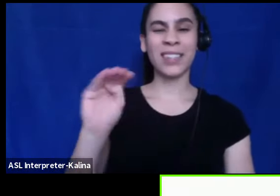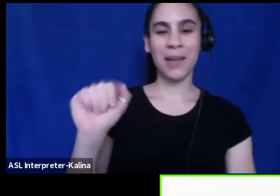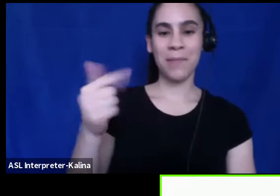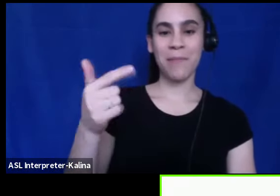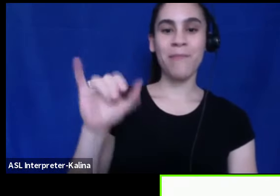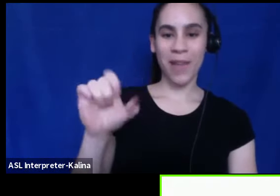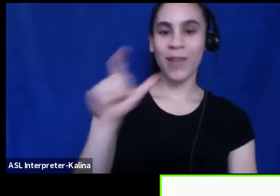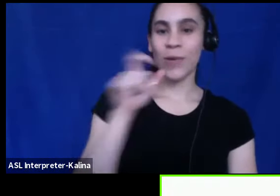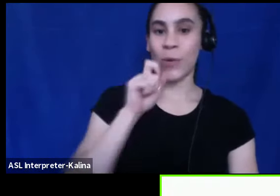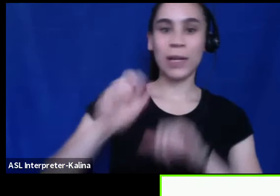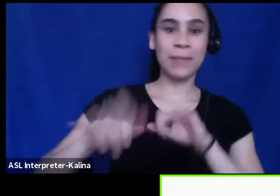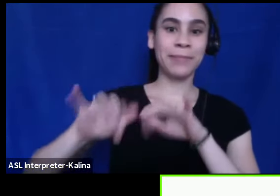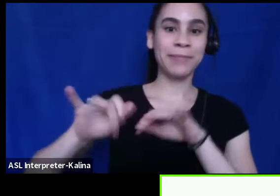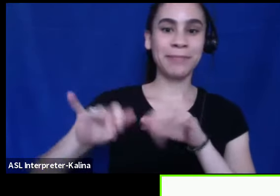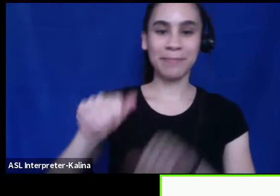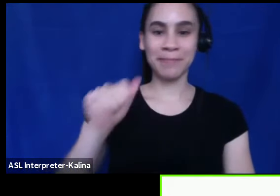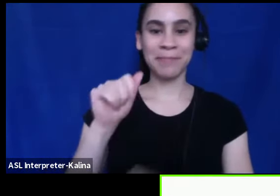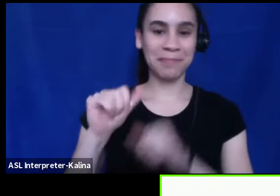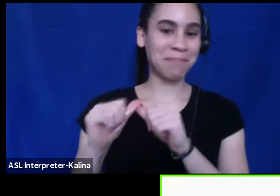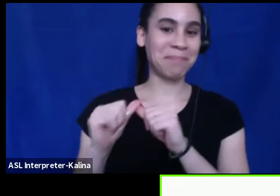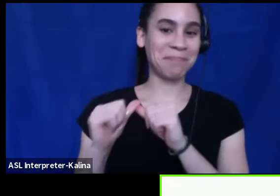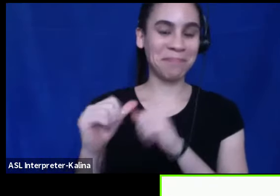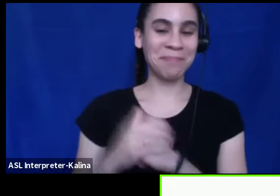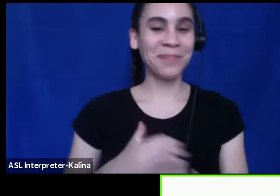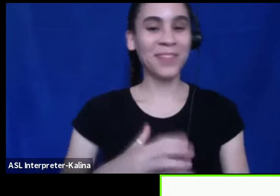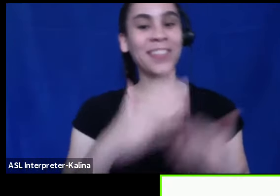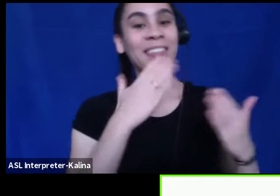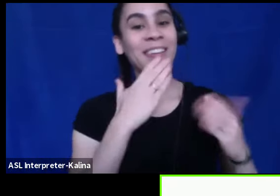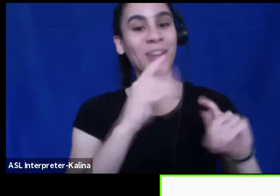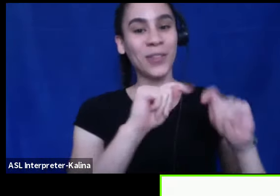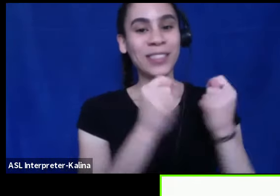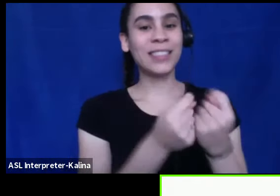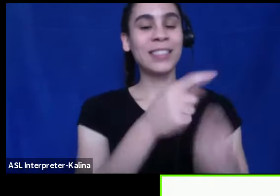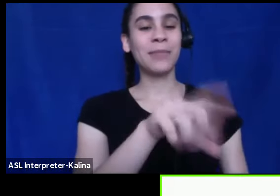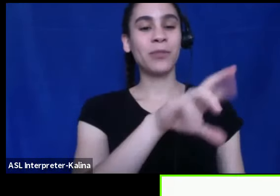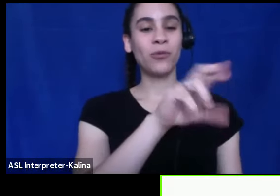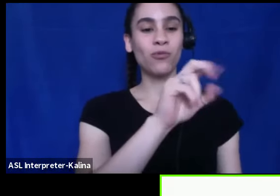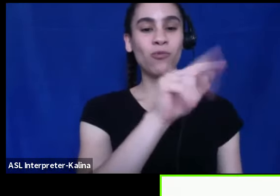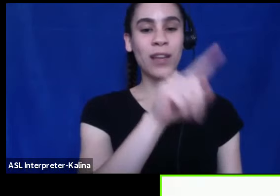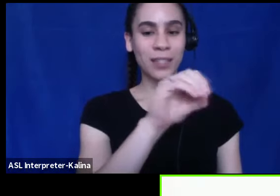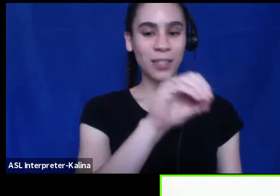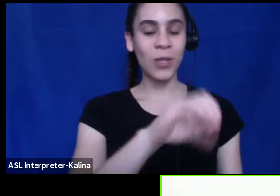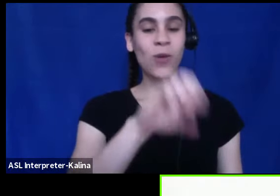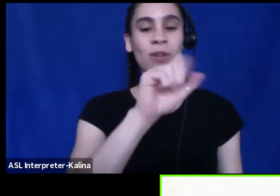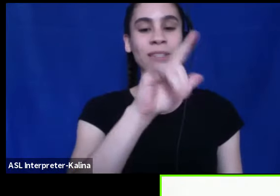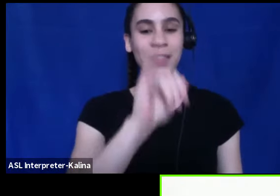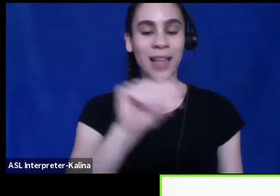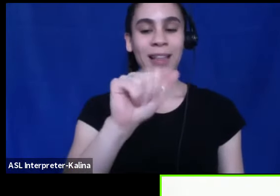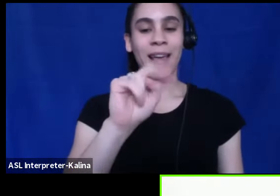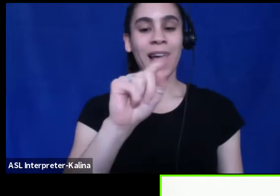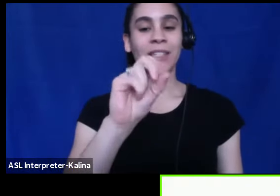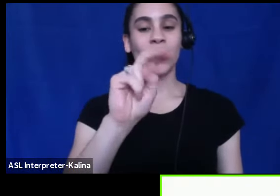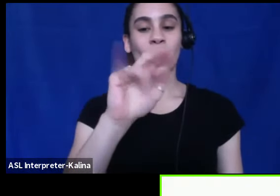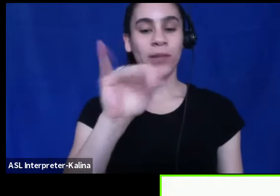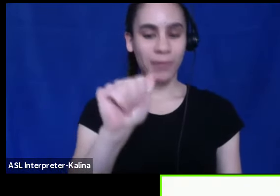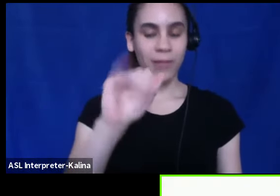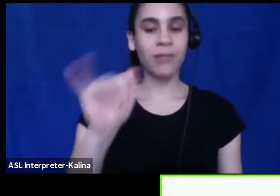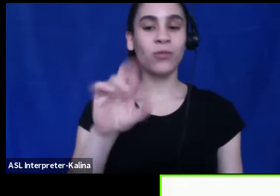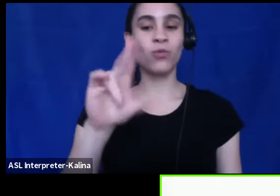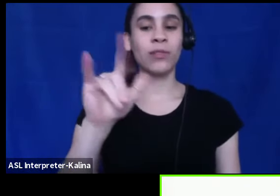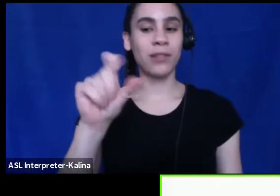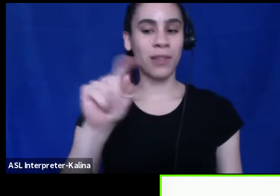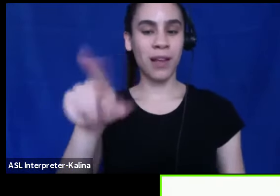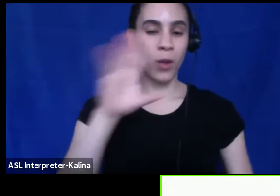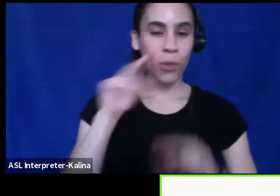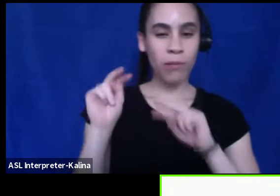away. Thank you to our team, Renzo, Sally, Antonia, and Juliet. Among other things, they will be monitoring the chat